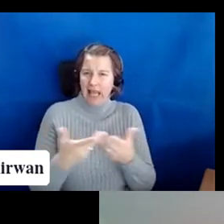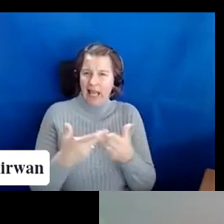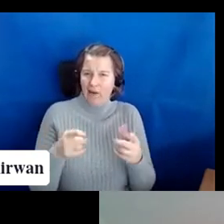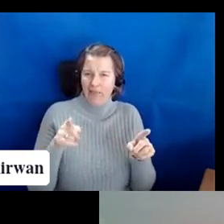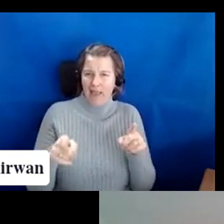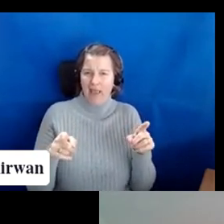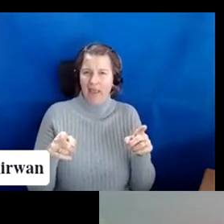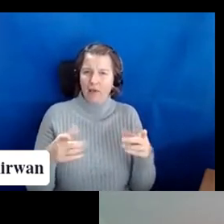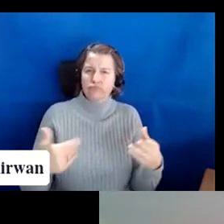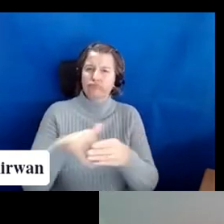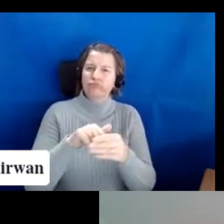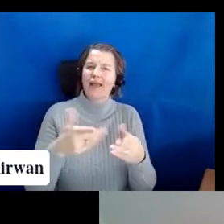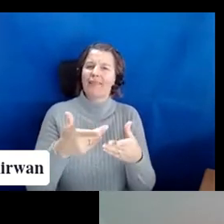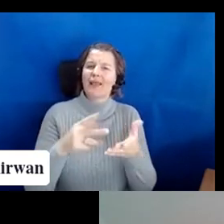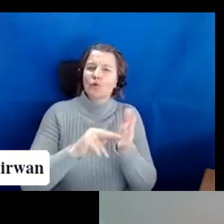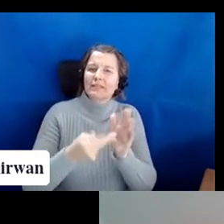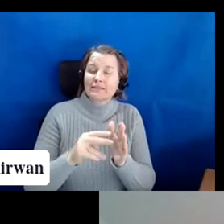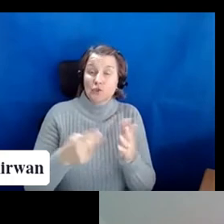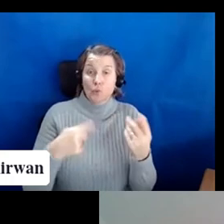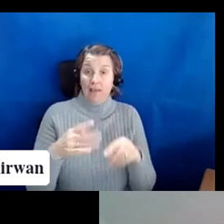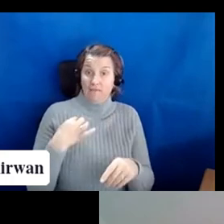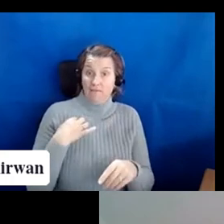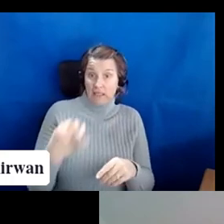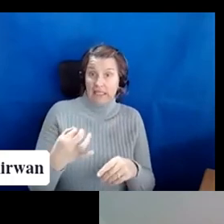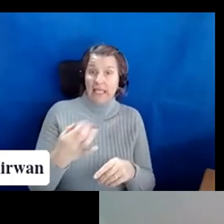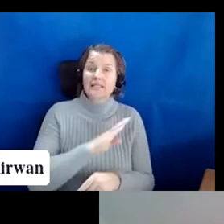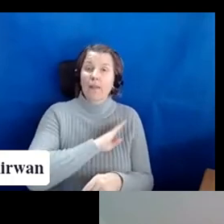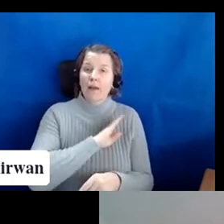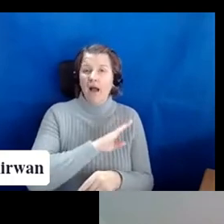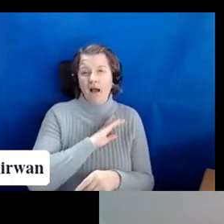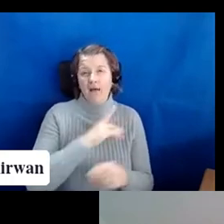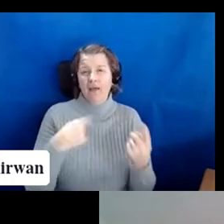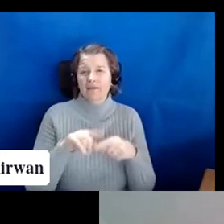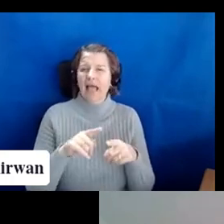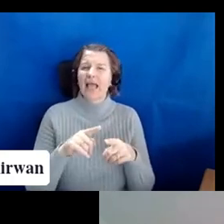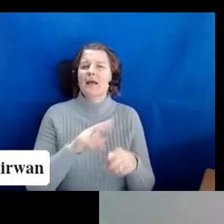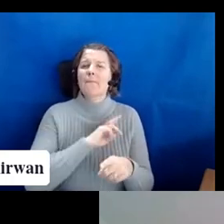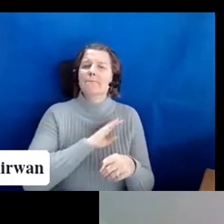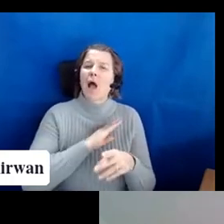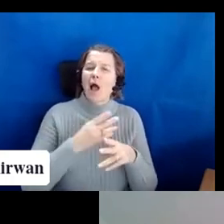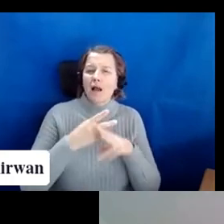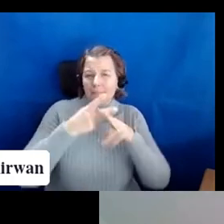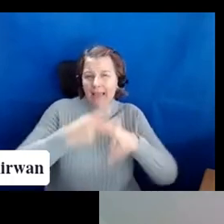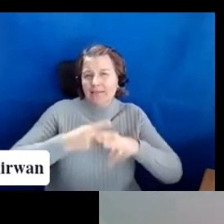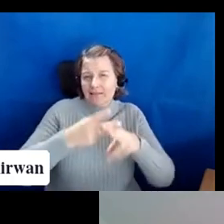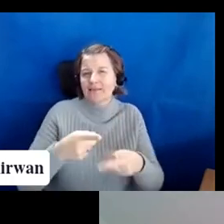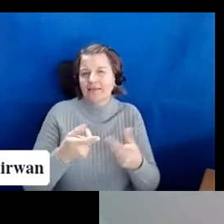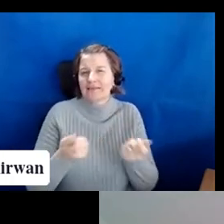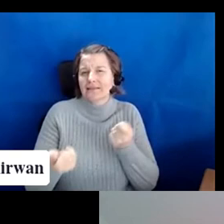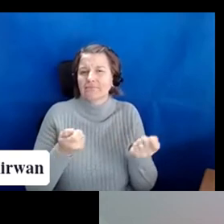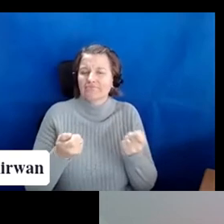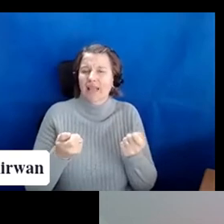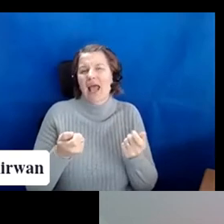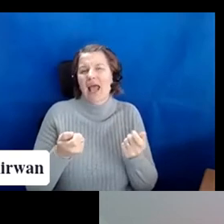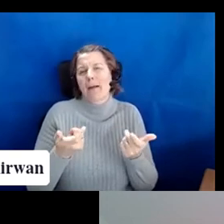of we have volunteers on the park that are about like park maintenance and management and their particular groups, but in terms